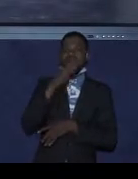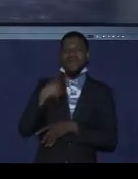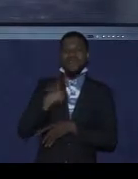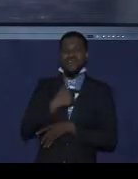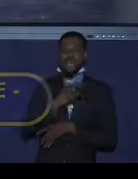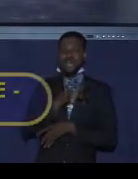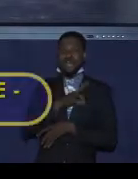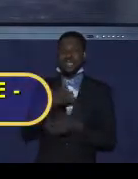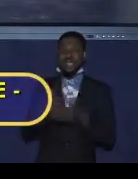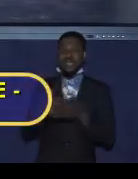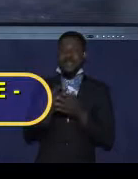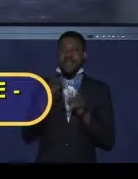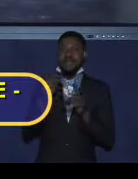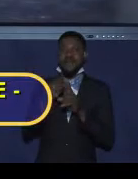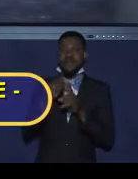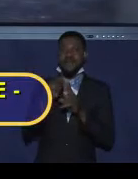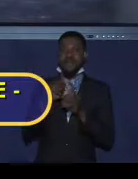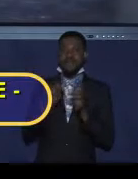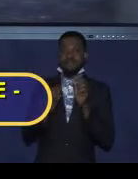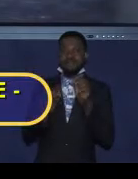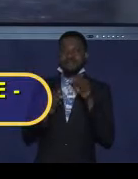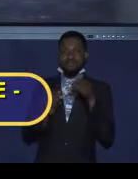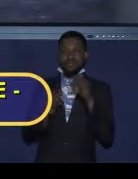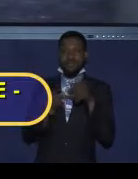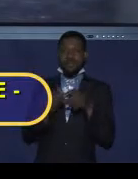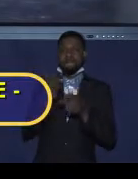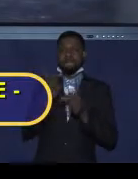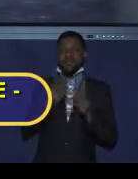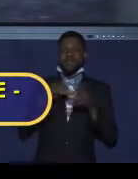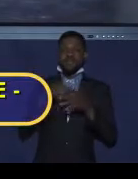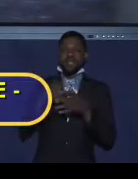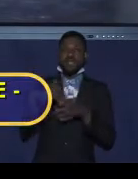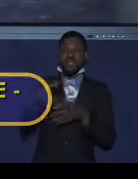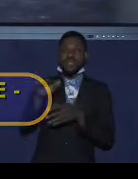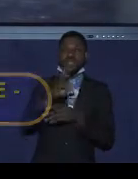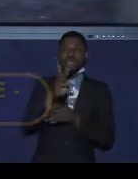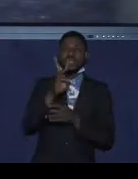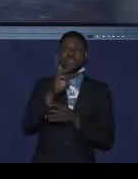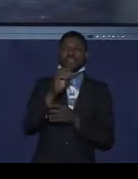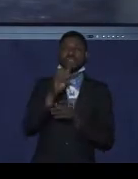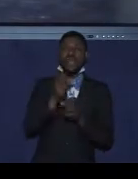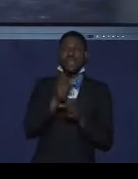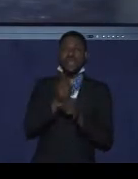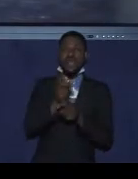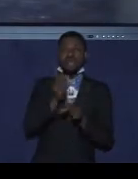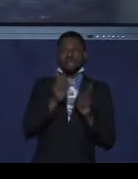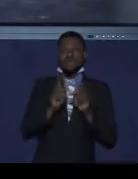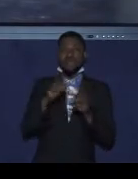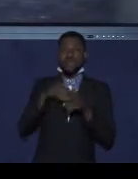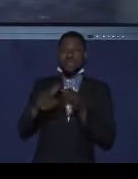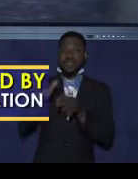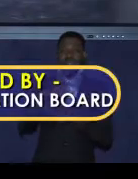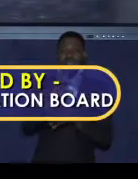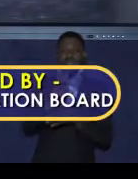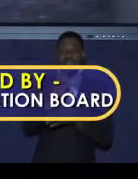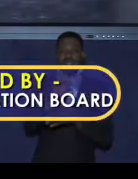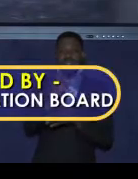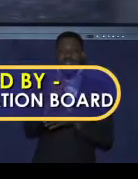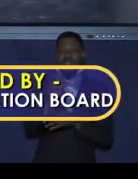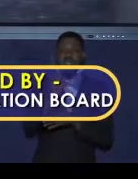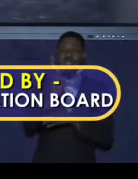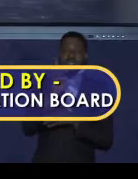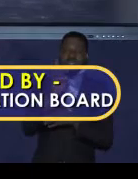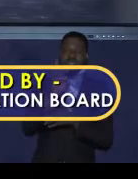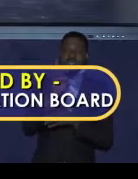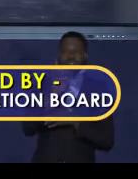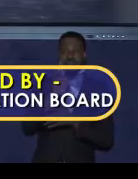Are we gaining new vocabularies? Good. People in their 60s. People in their